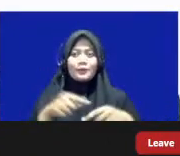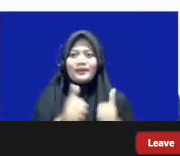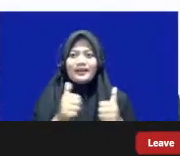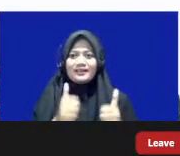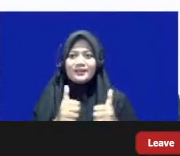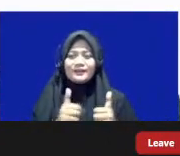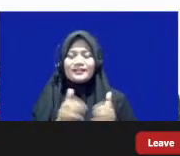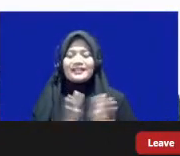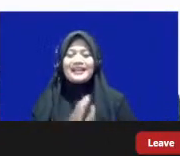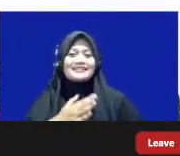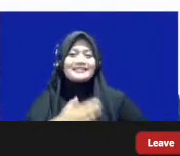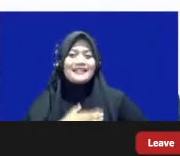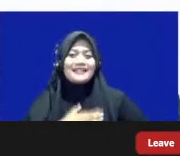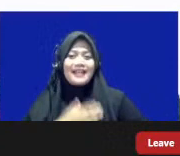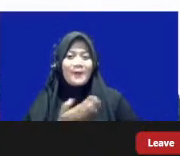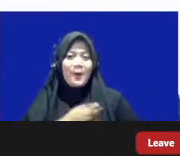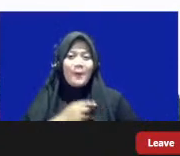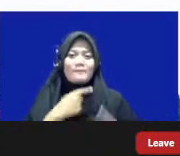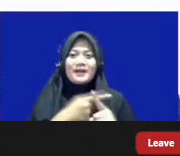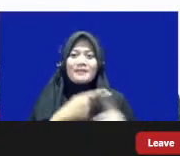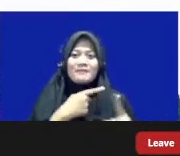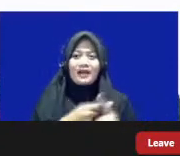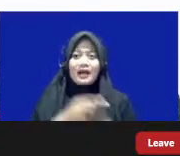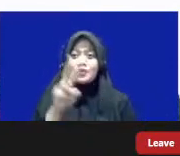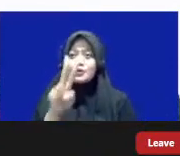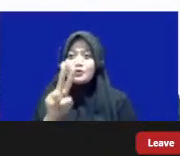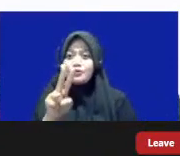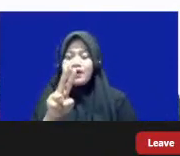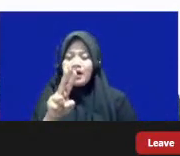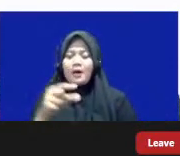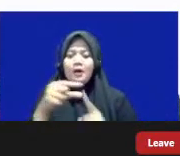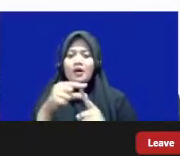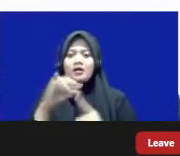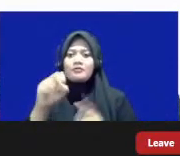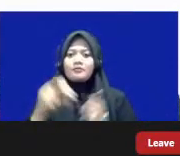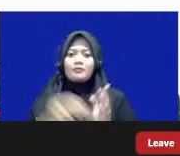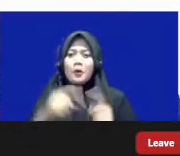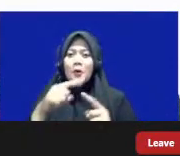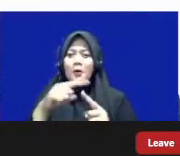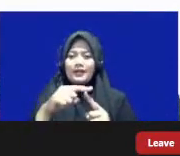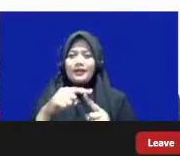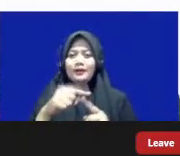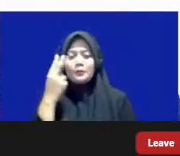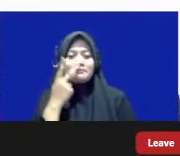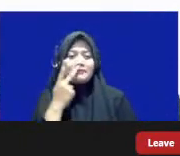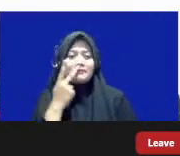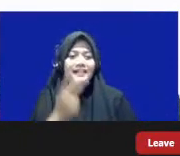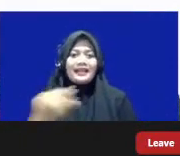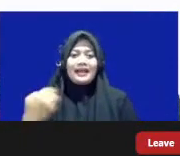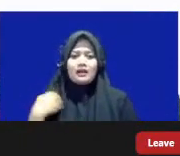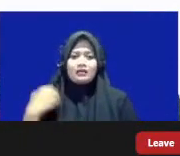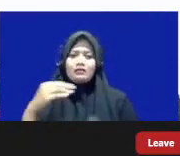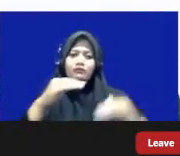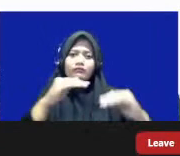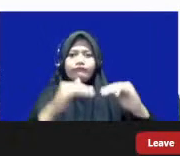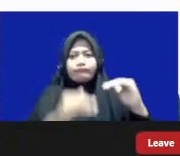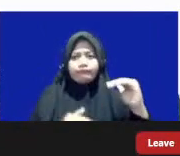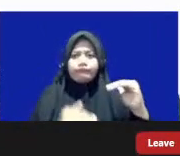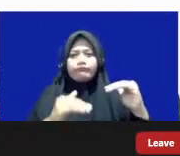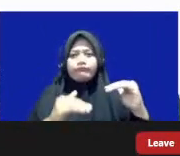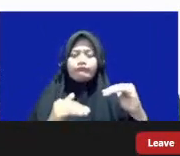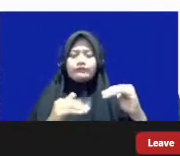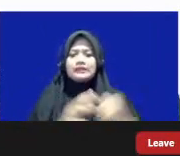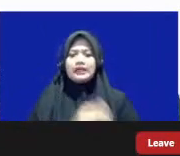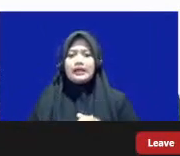points. What was the prevalent gap in women empowerment in our, or women engagement in our